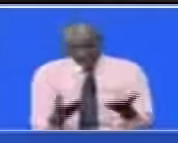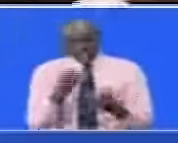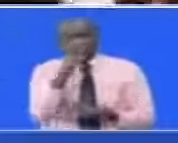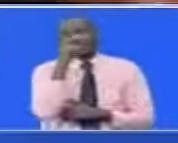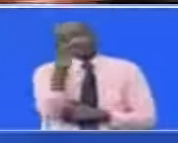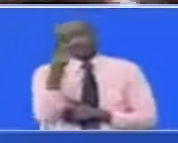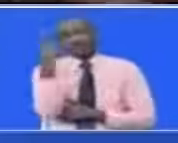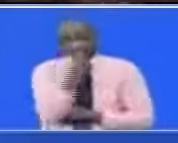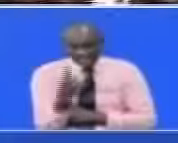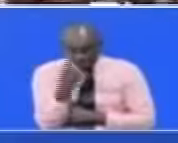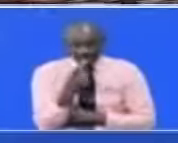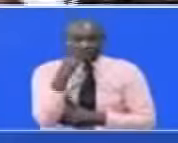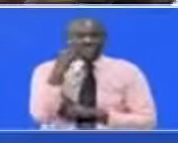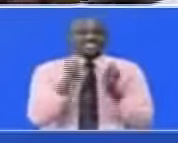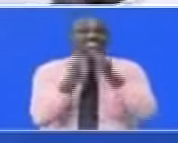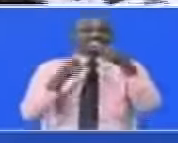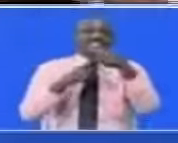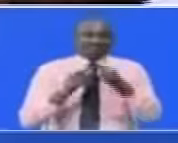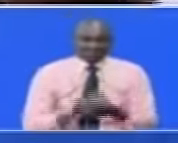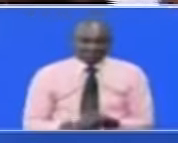21st of January 2016.